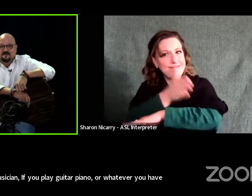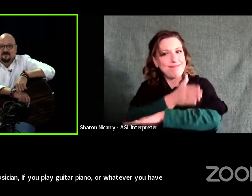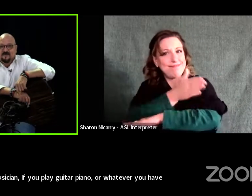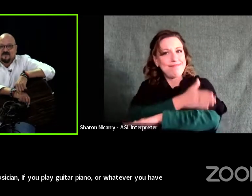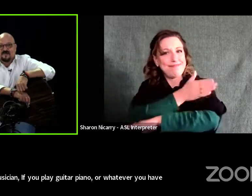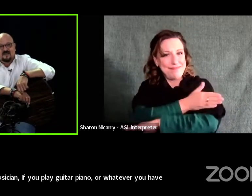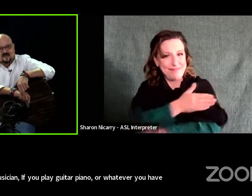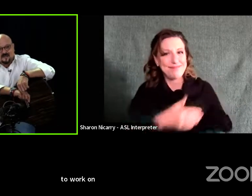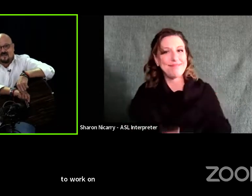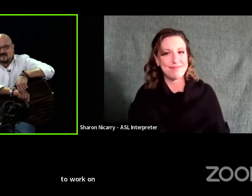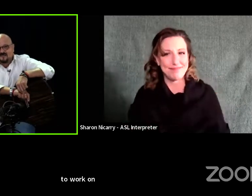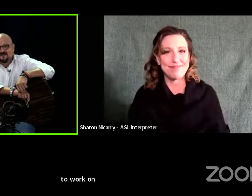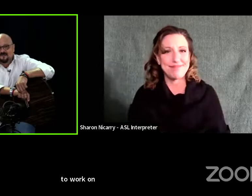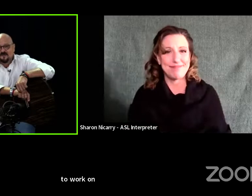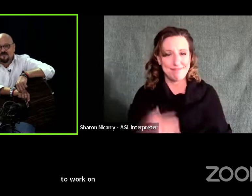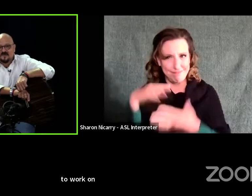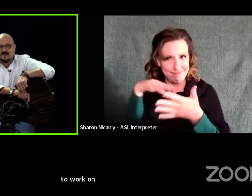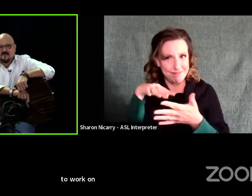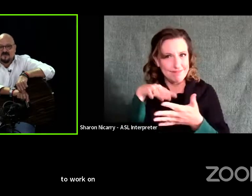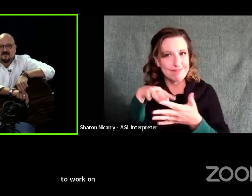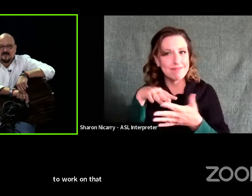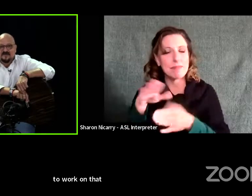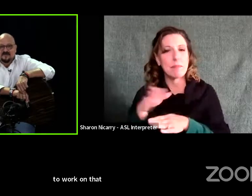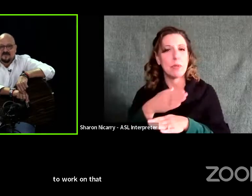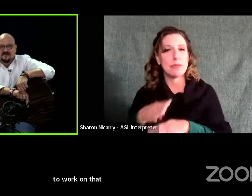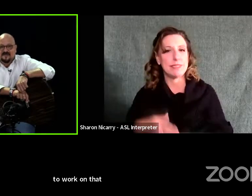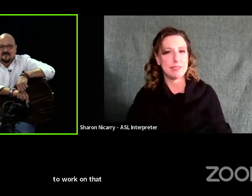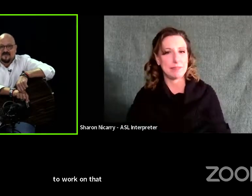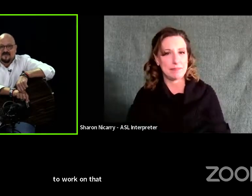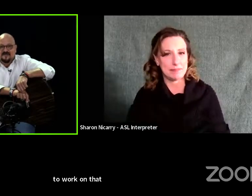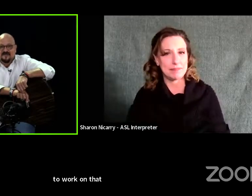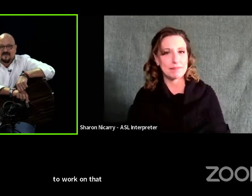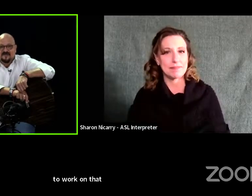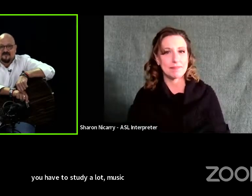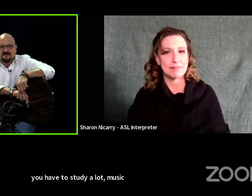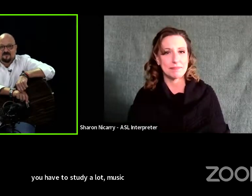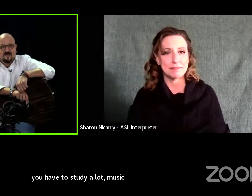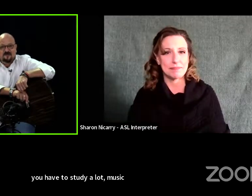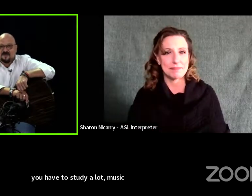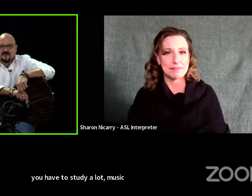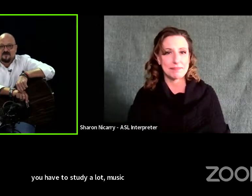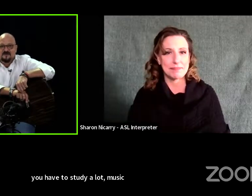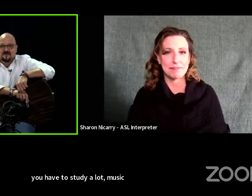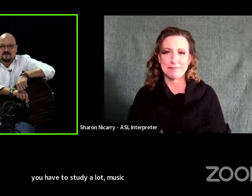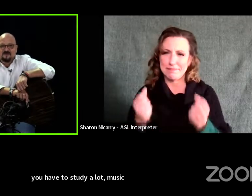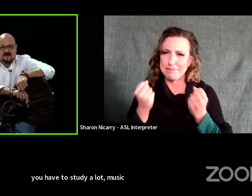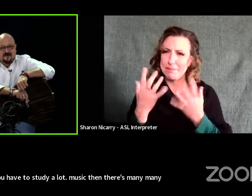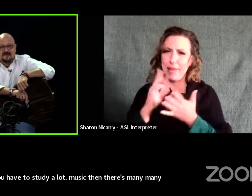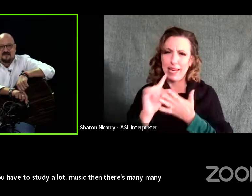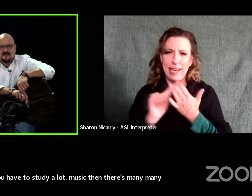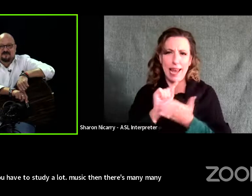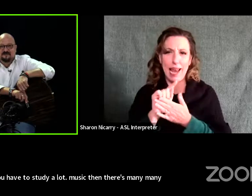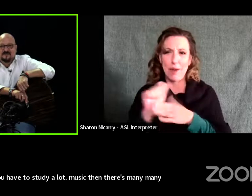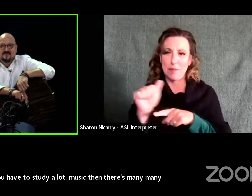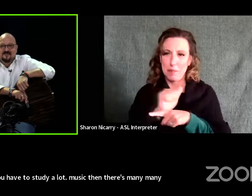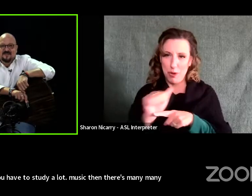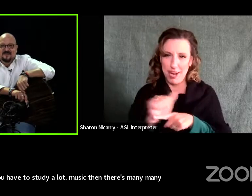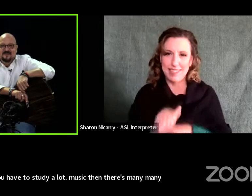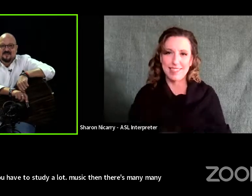to study a lot music. And then there's many, many hours of